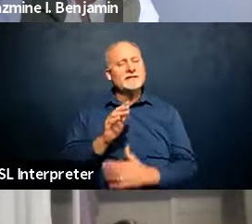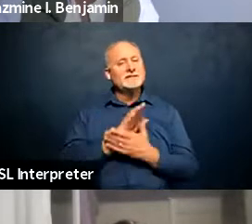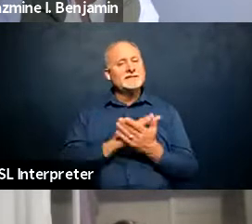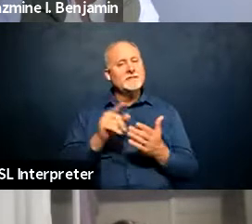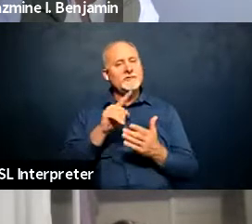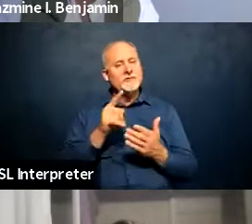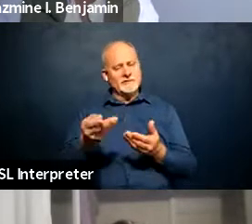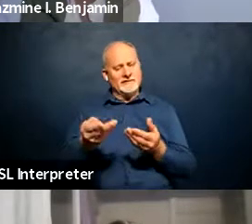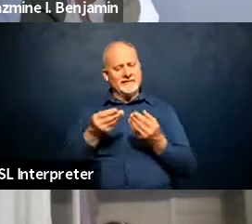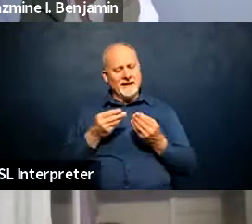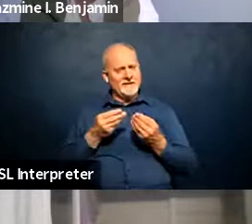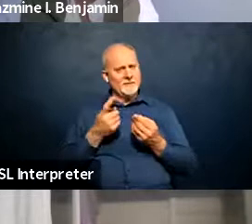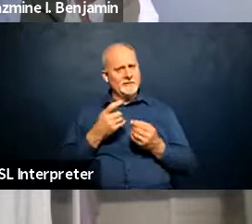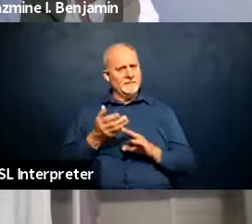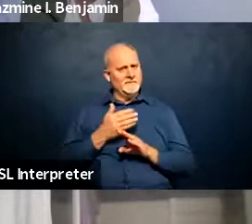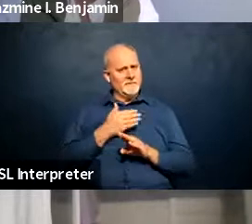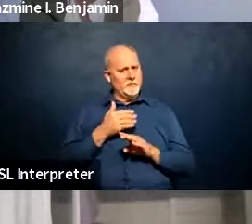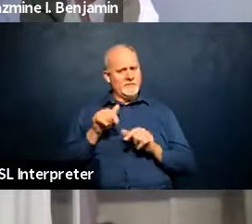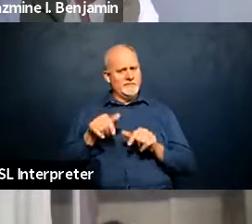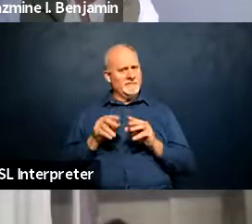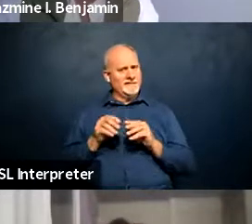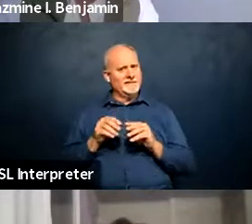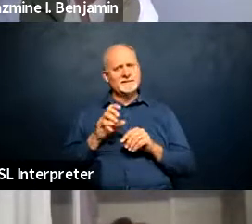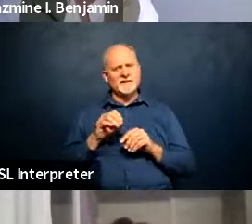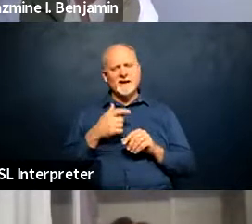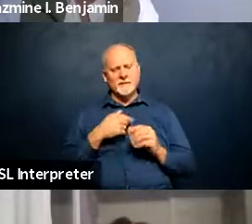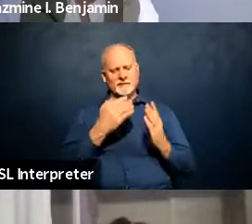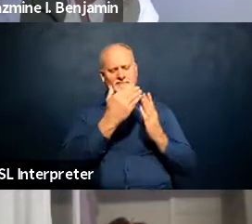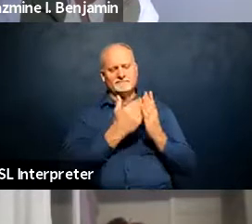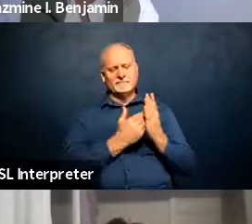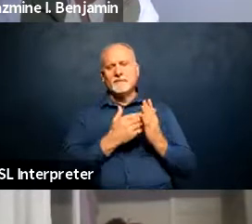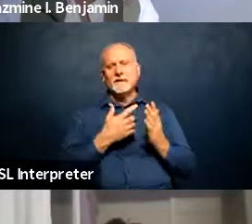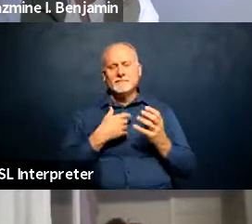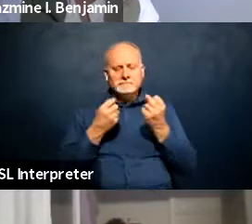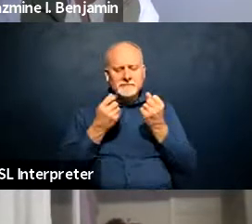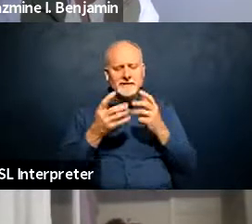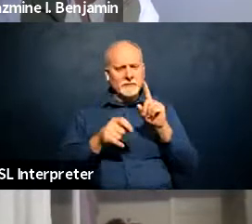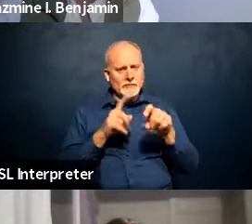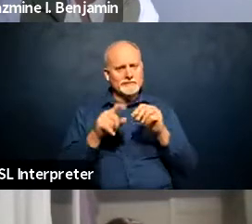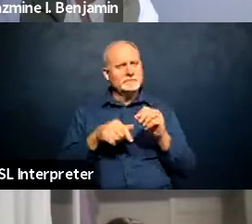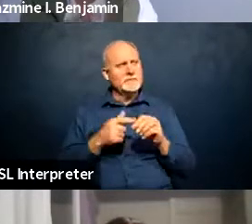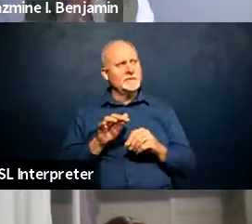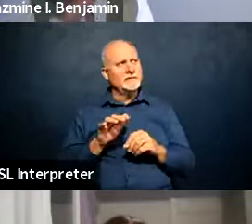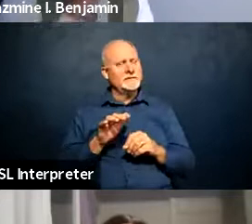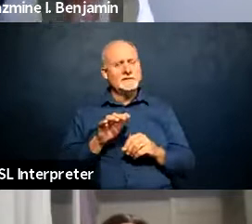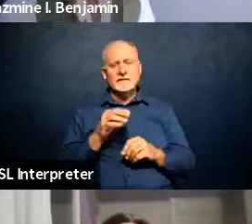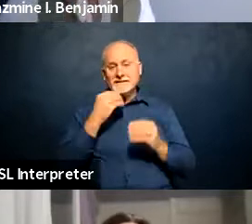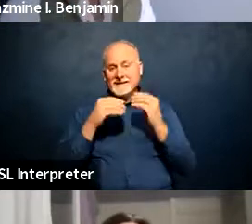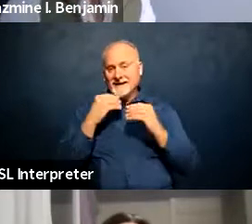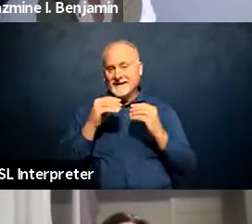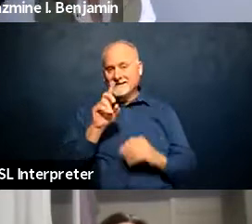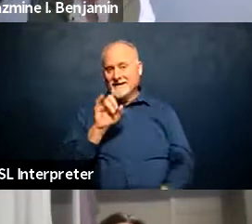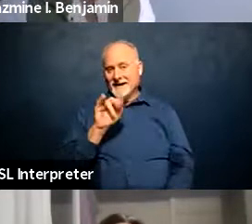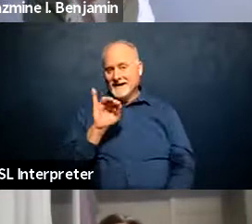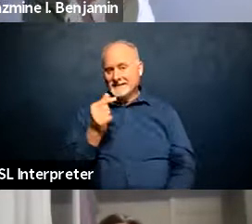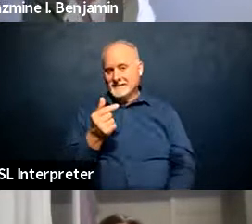questions beforehand, so I'm gonna turn to that list. We had lots of questions coming in about dining, and so I just